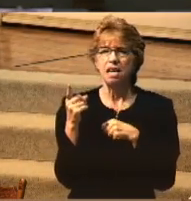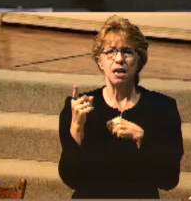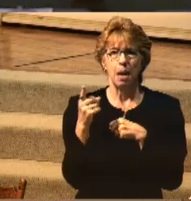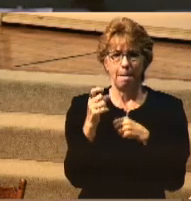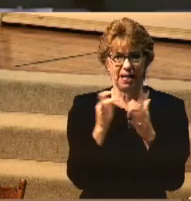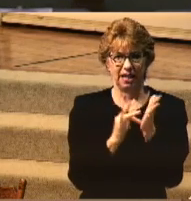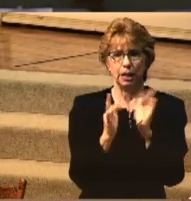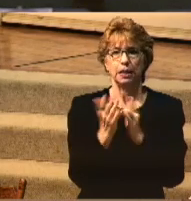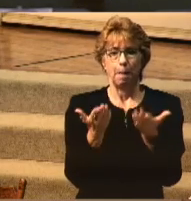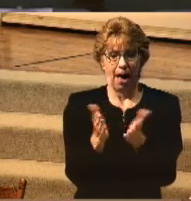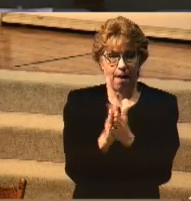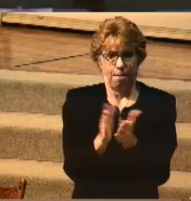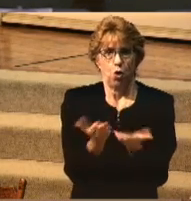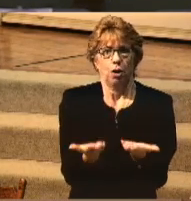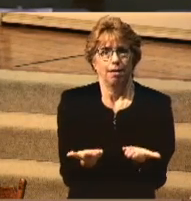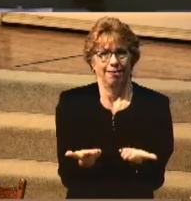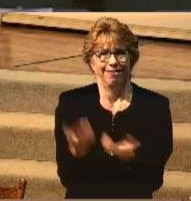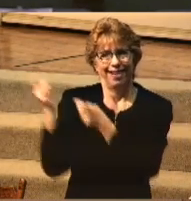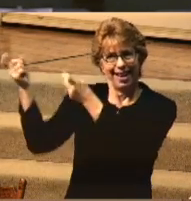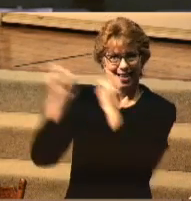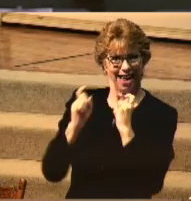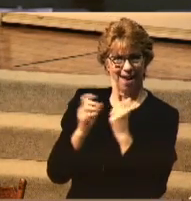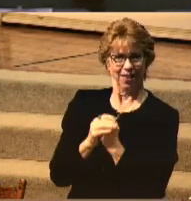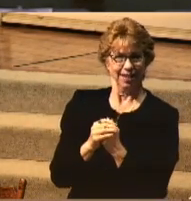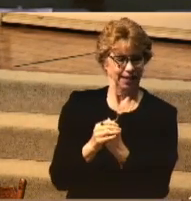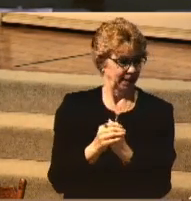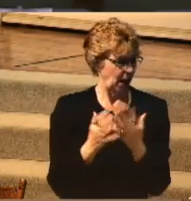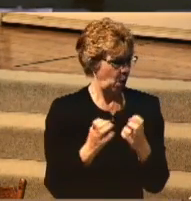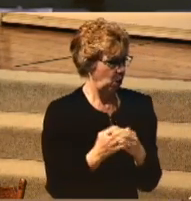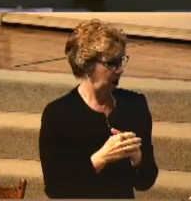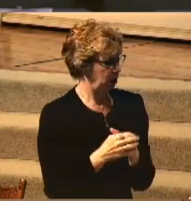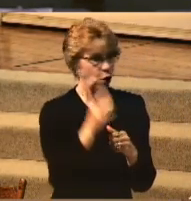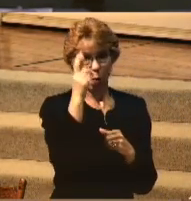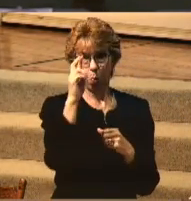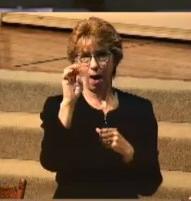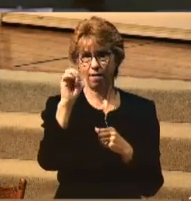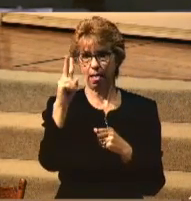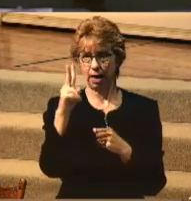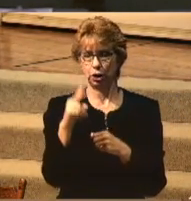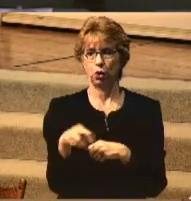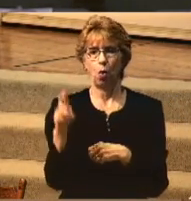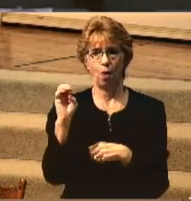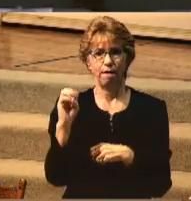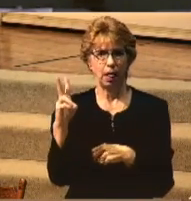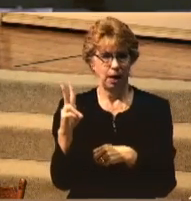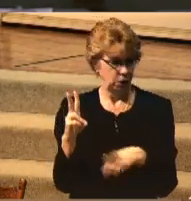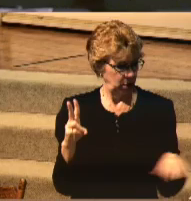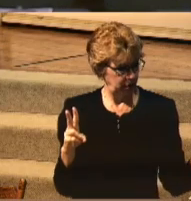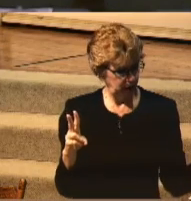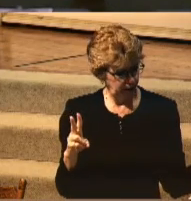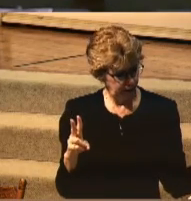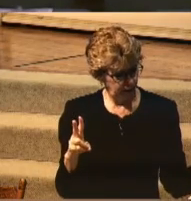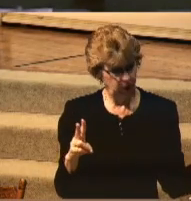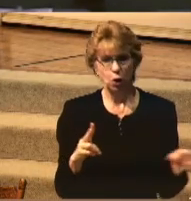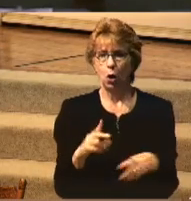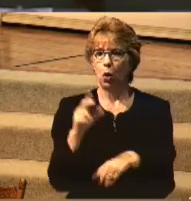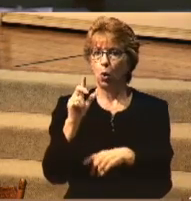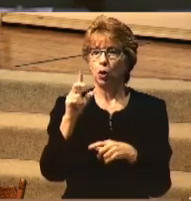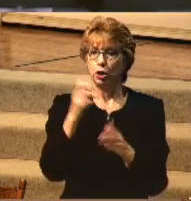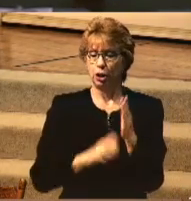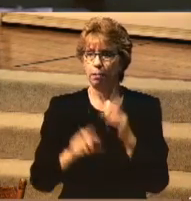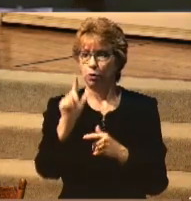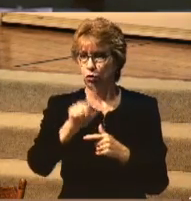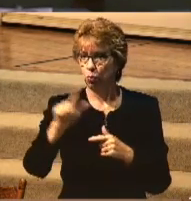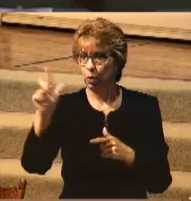Bible that he gave to us. I'm going to ask you to turn to some verses. Revelation, the last book of the New Testament. Revelation 22, the